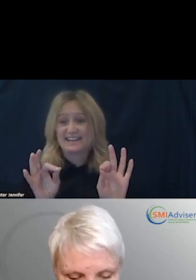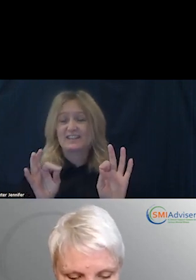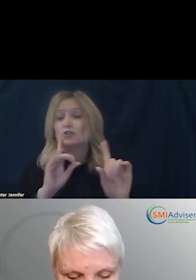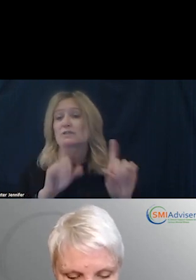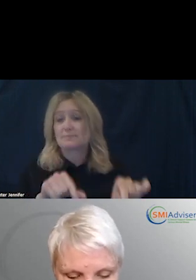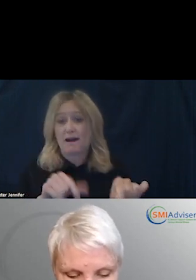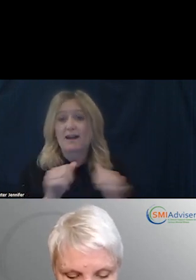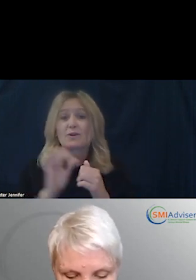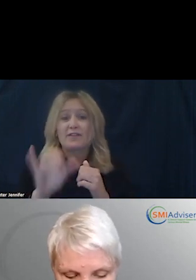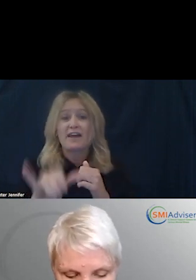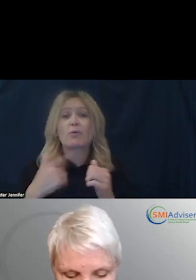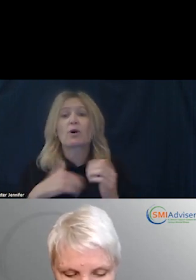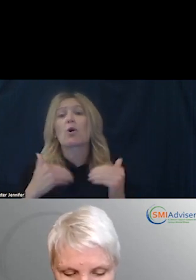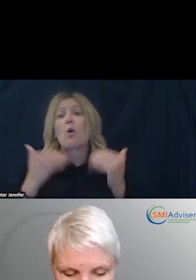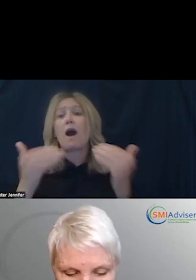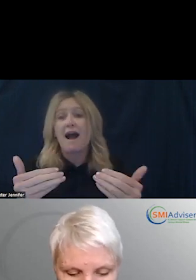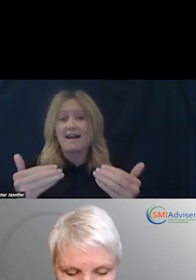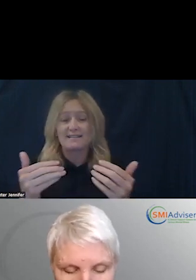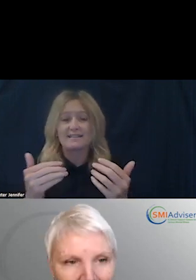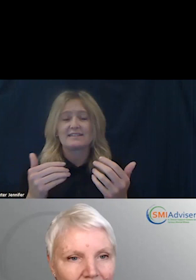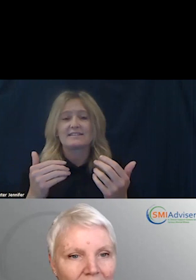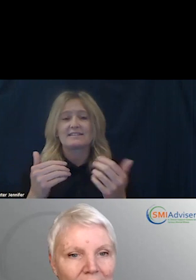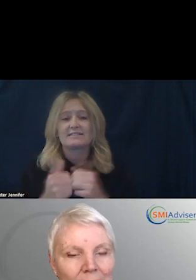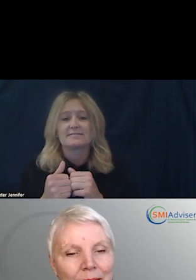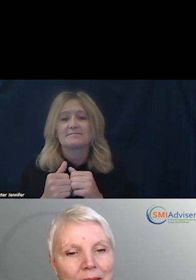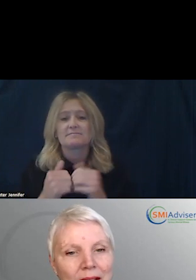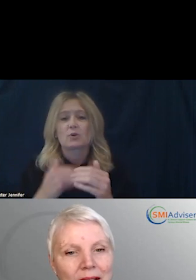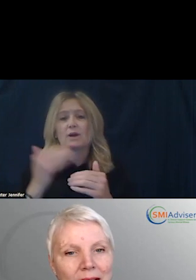respond to those. We will move on now